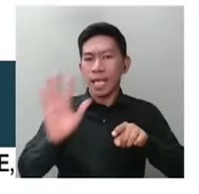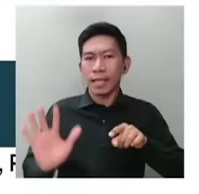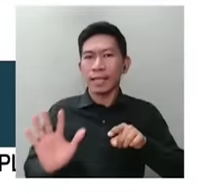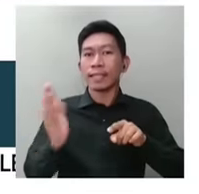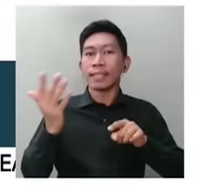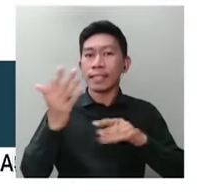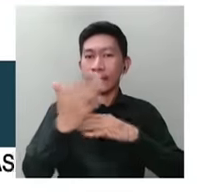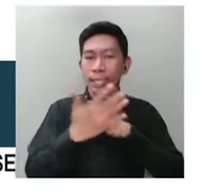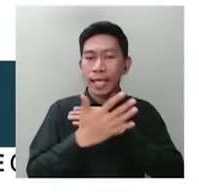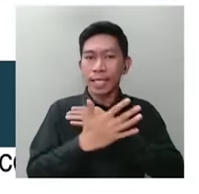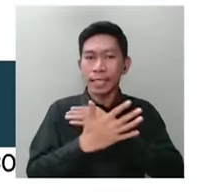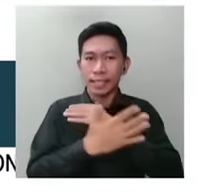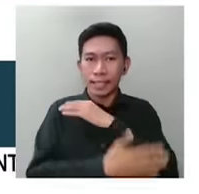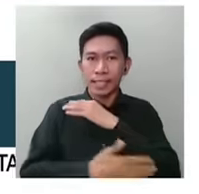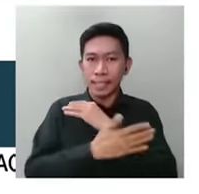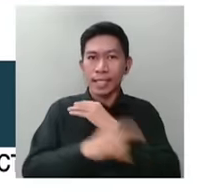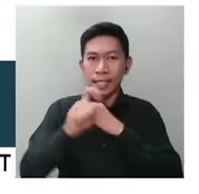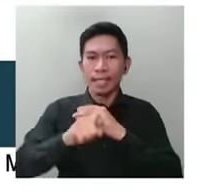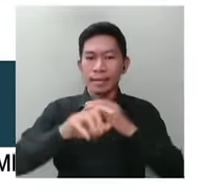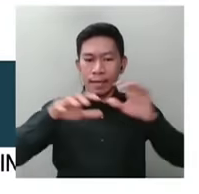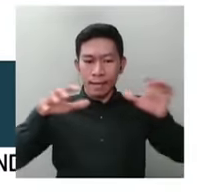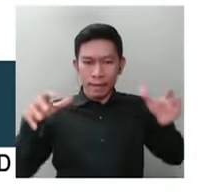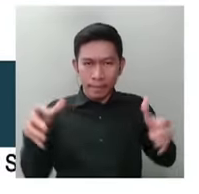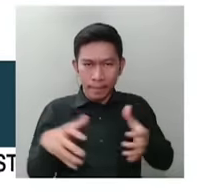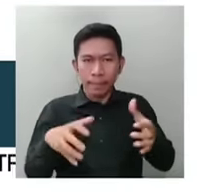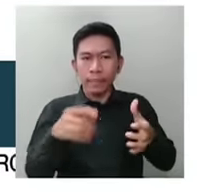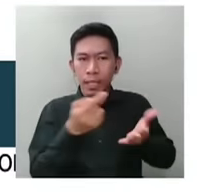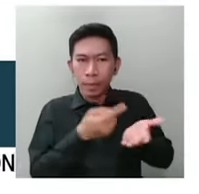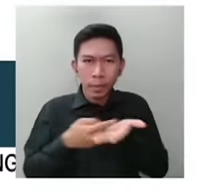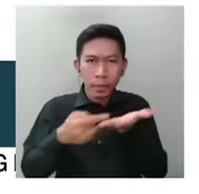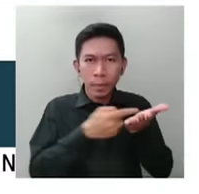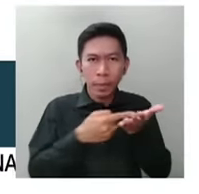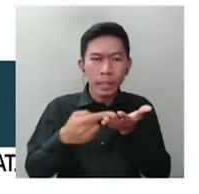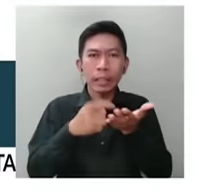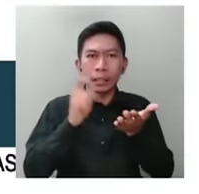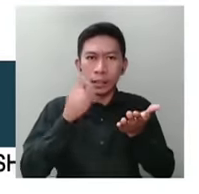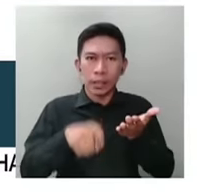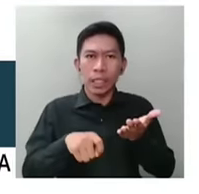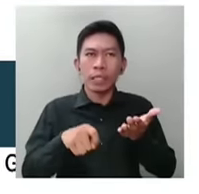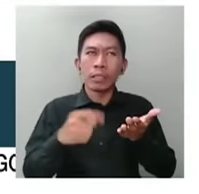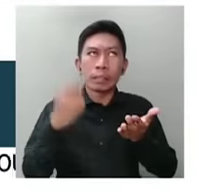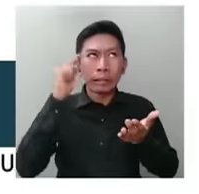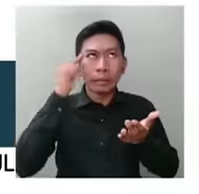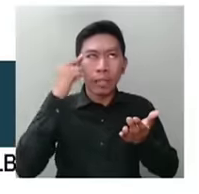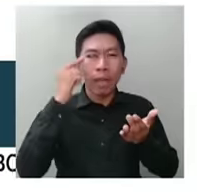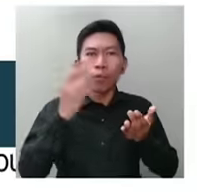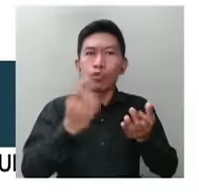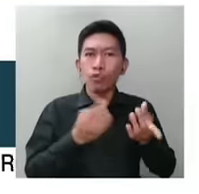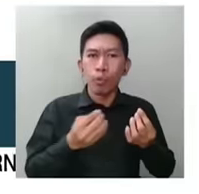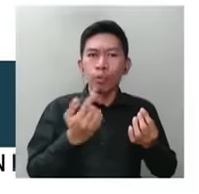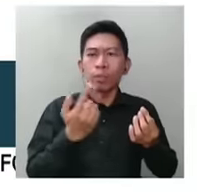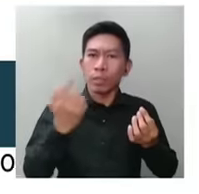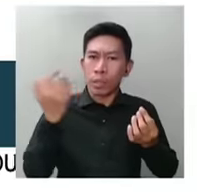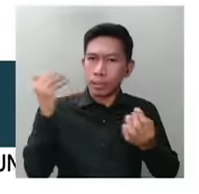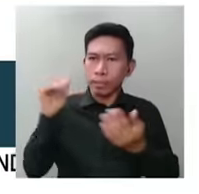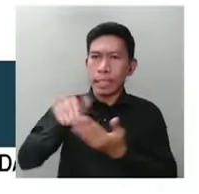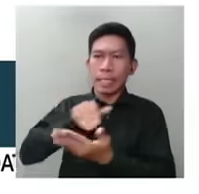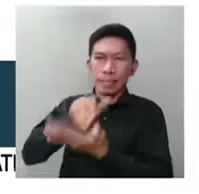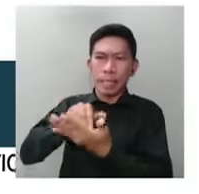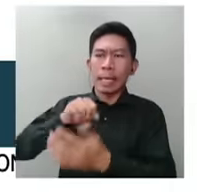talk about, of course, developing coordinated action that would, of course, prevent China from initiating